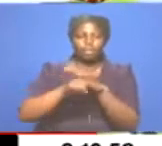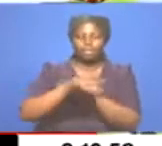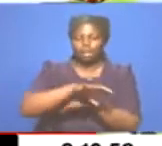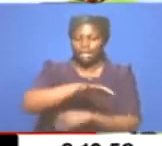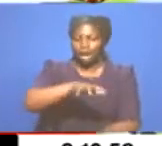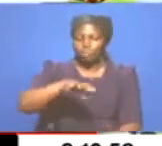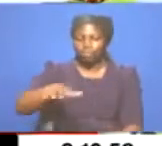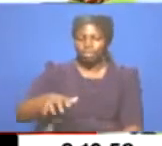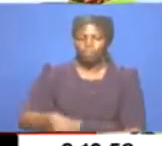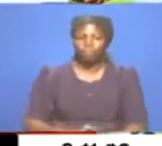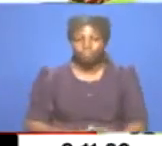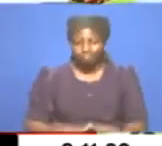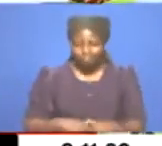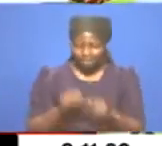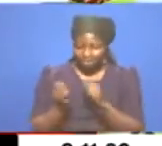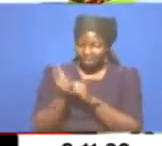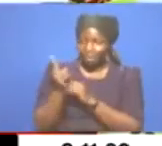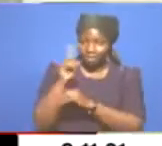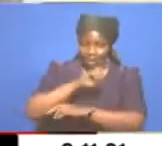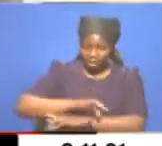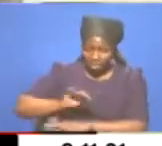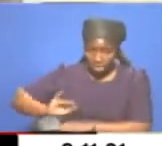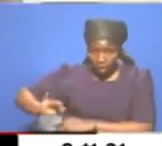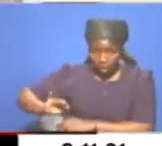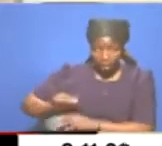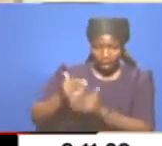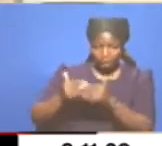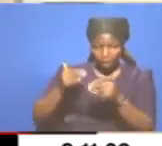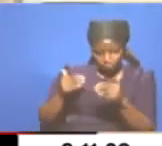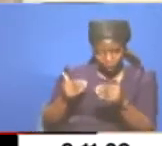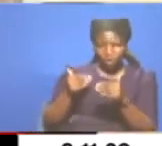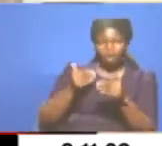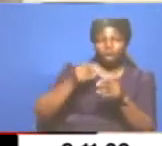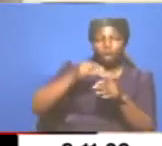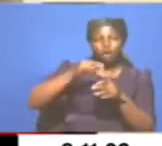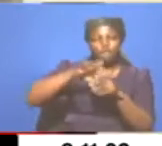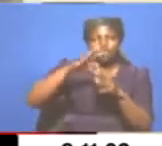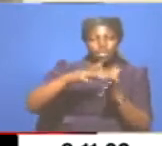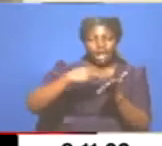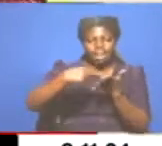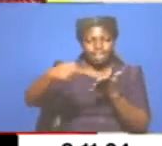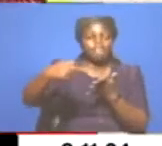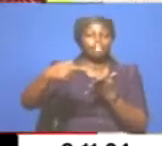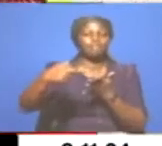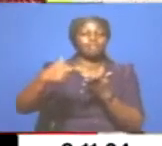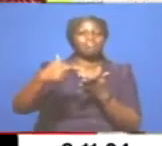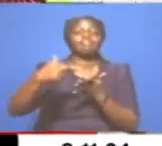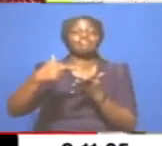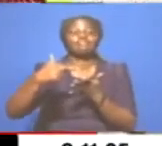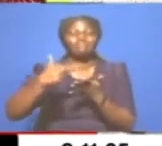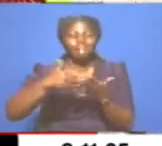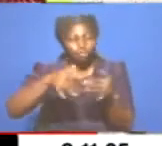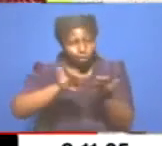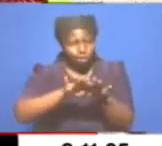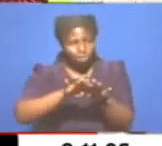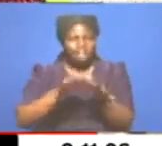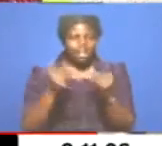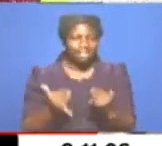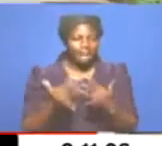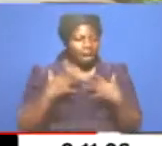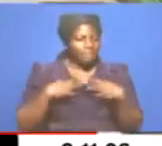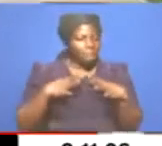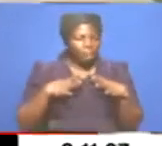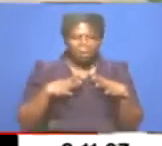With only 11 days left before the second phase of enhanced voter registration exercise closes, voter apathy continues